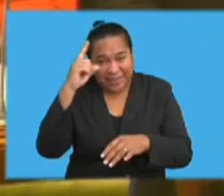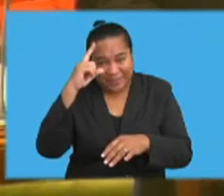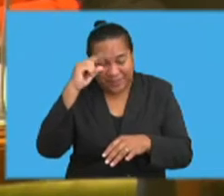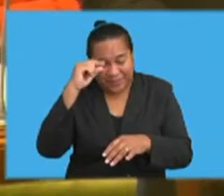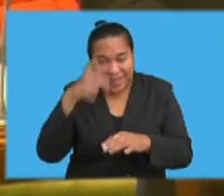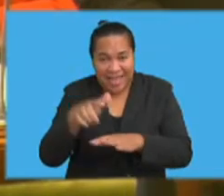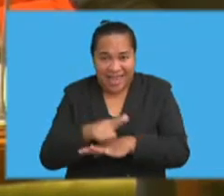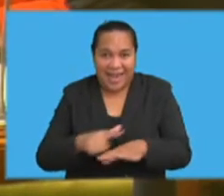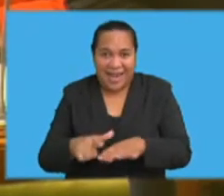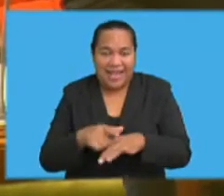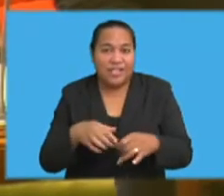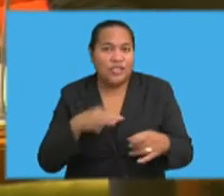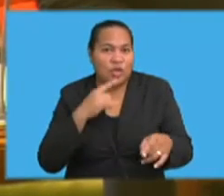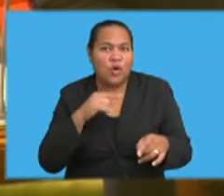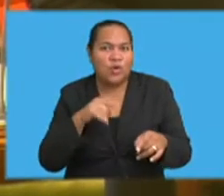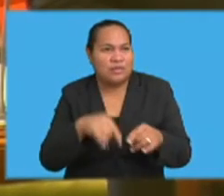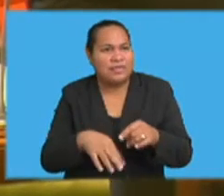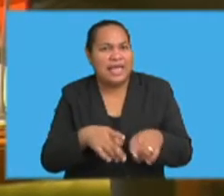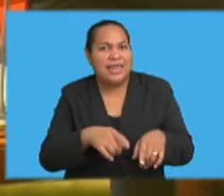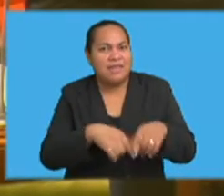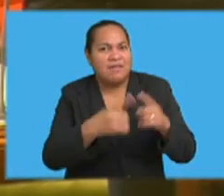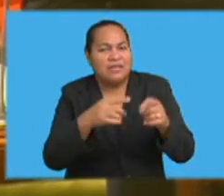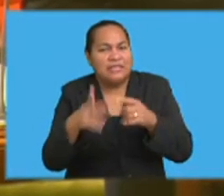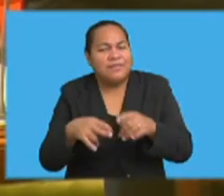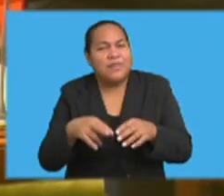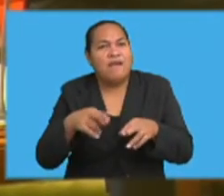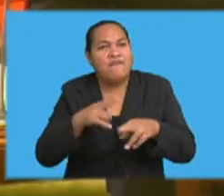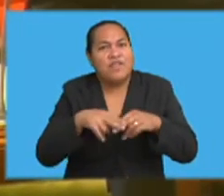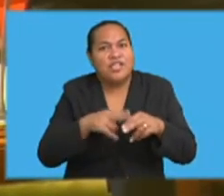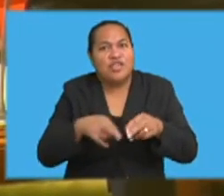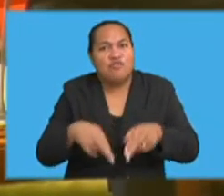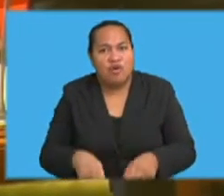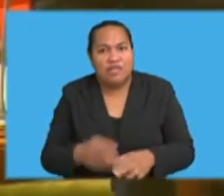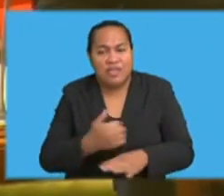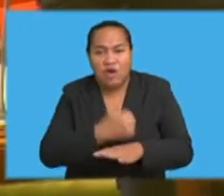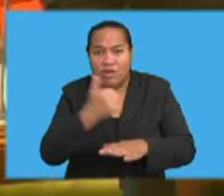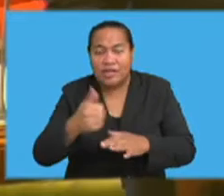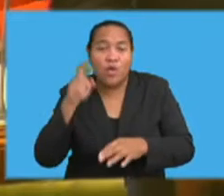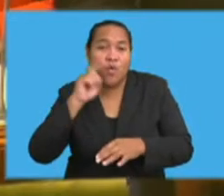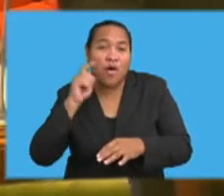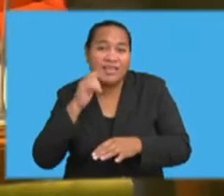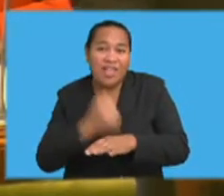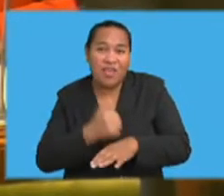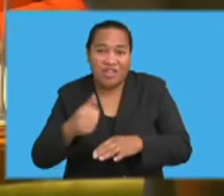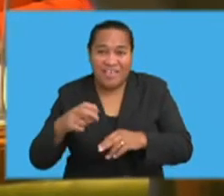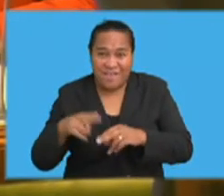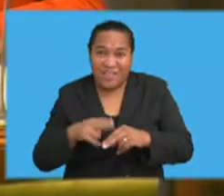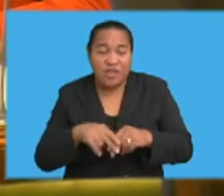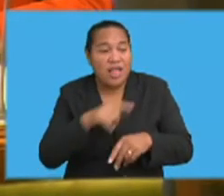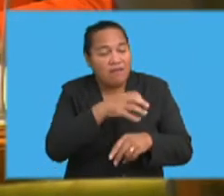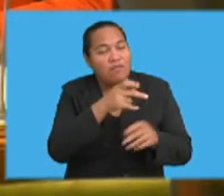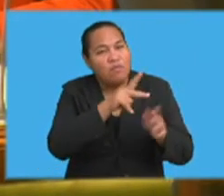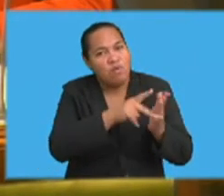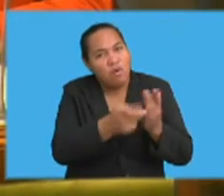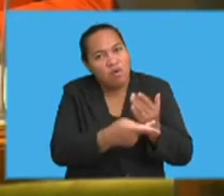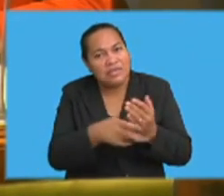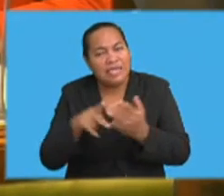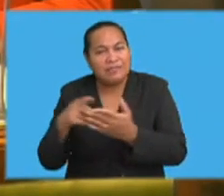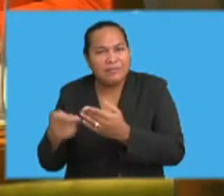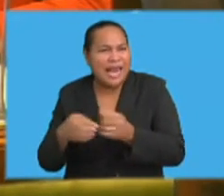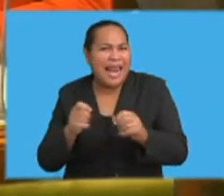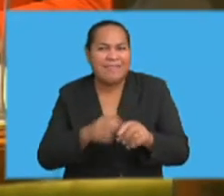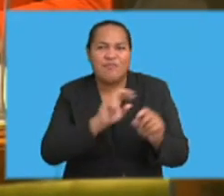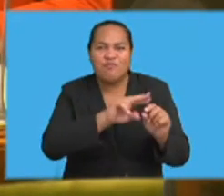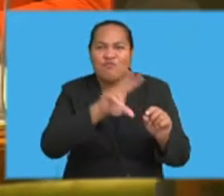valuation advice to government statutory organizations such as Fiji Road Authority and Water Authority of Fiji on their projects such as the Stinson Bridge,